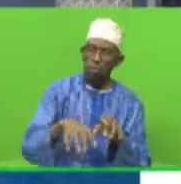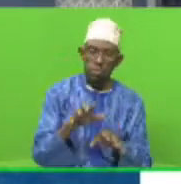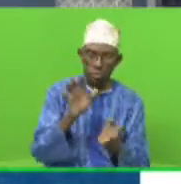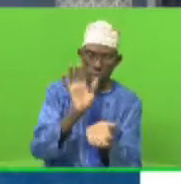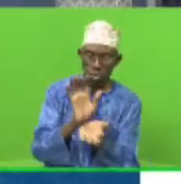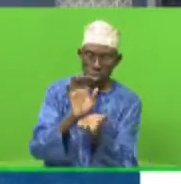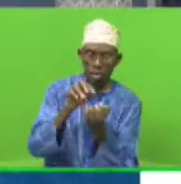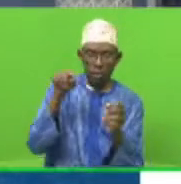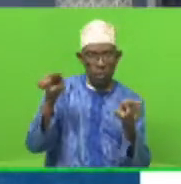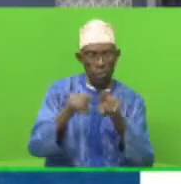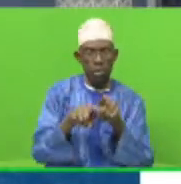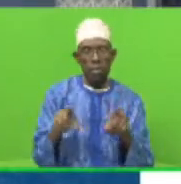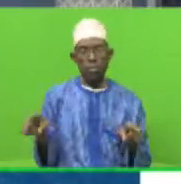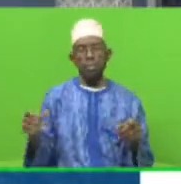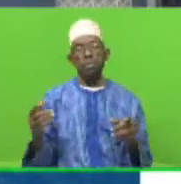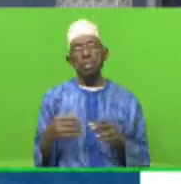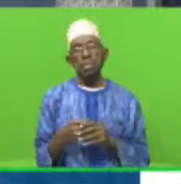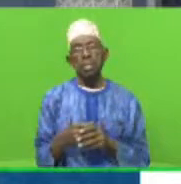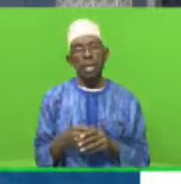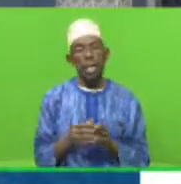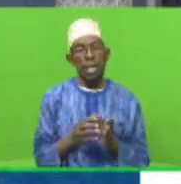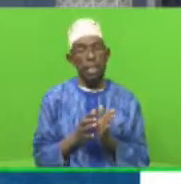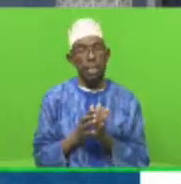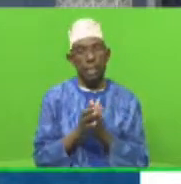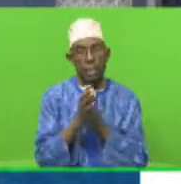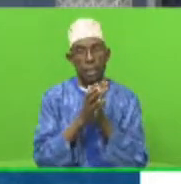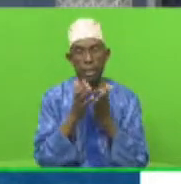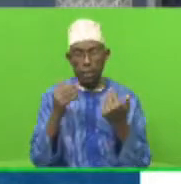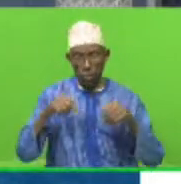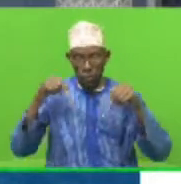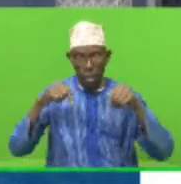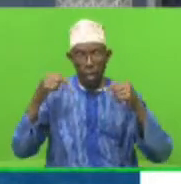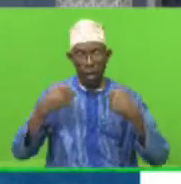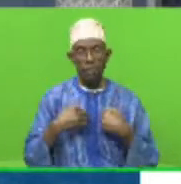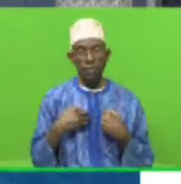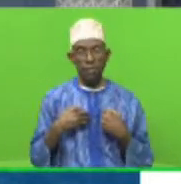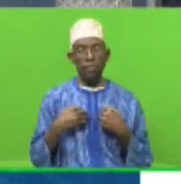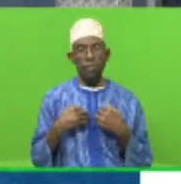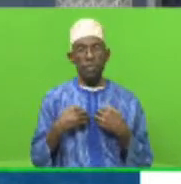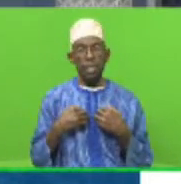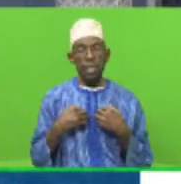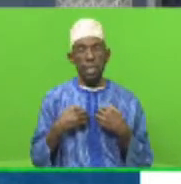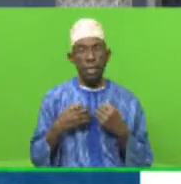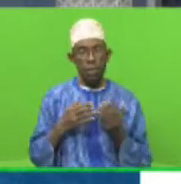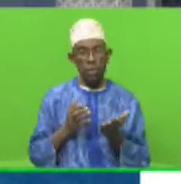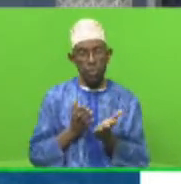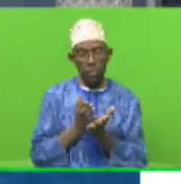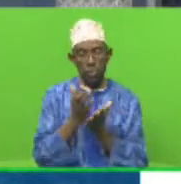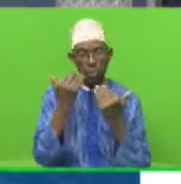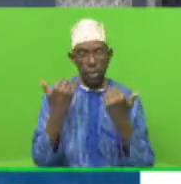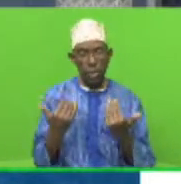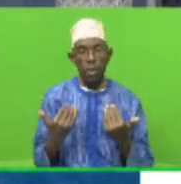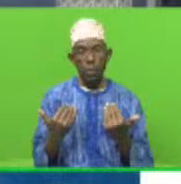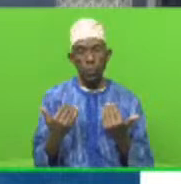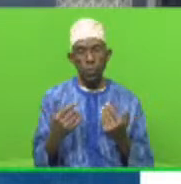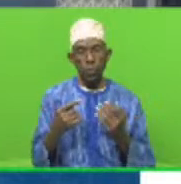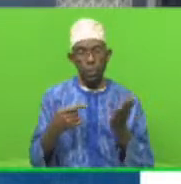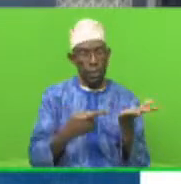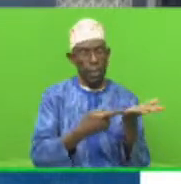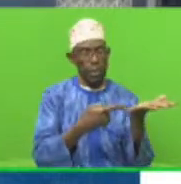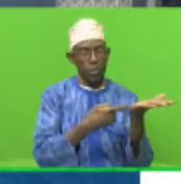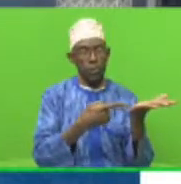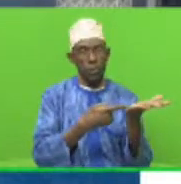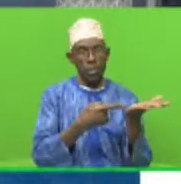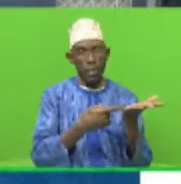follow suit. And interestingly enough, today we have found, you know, through now, whether it is technology